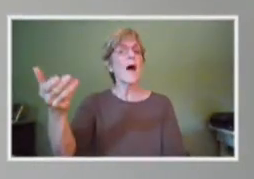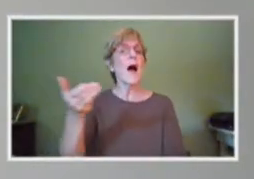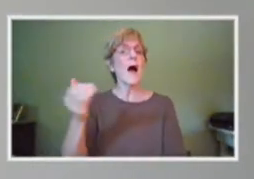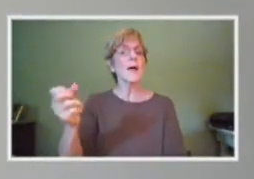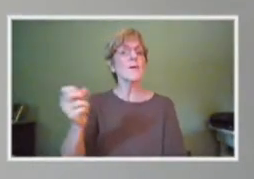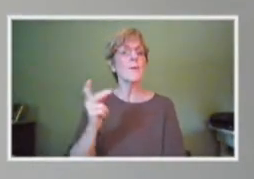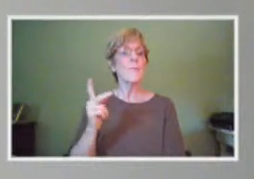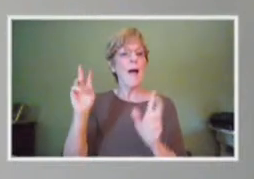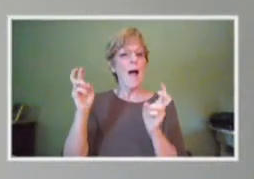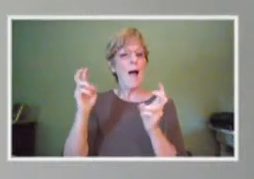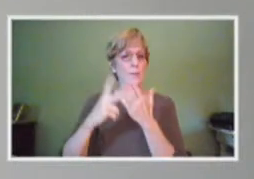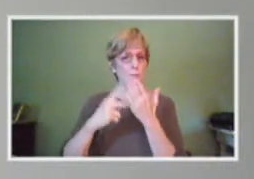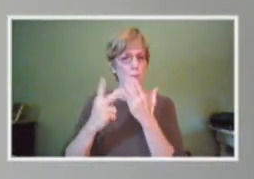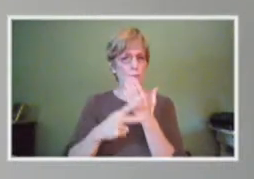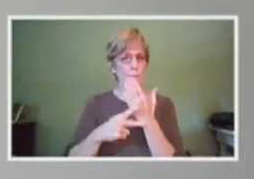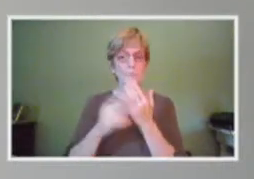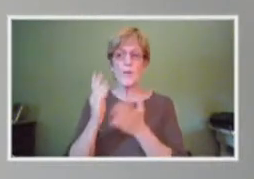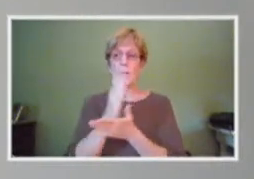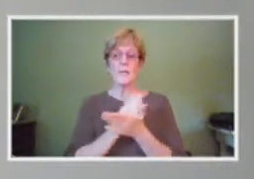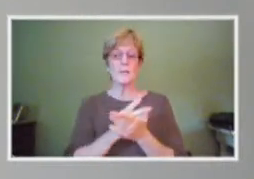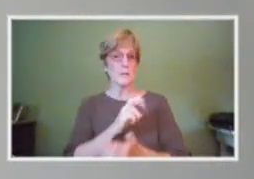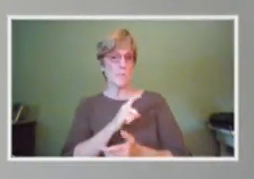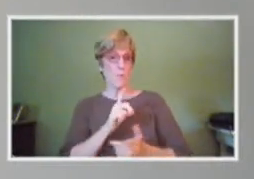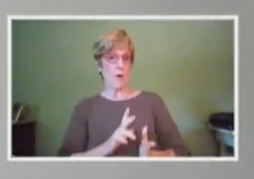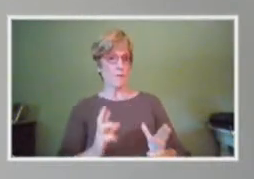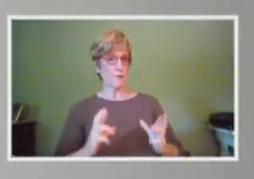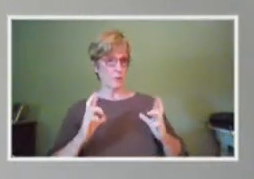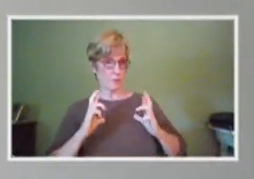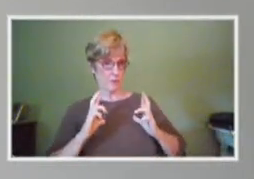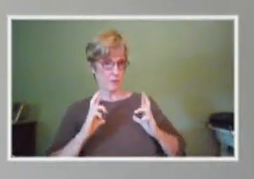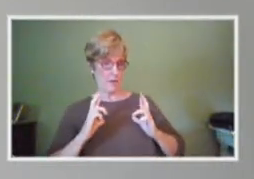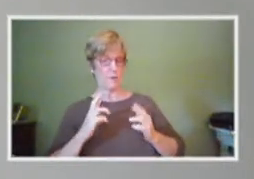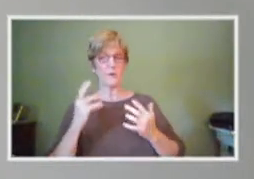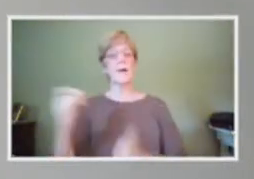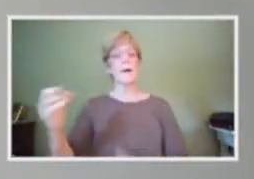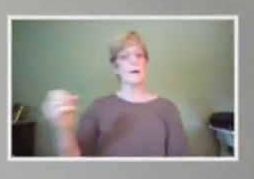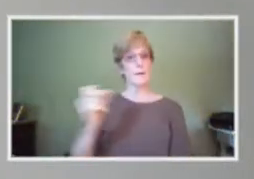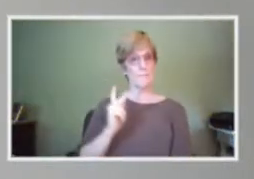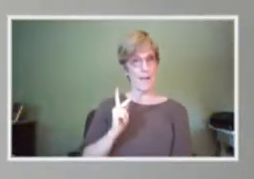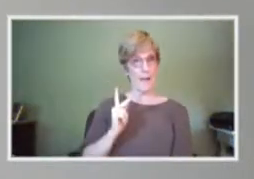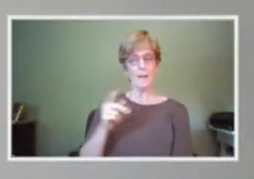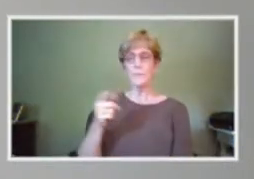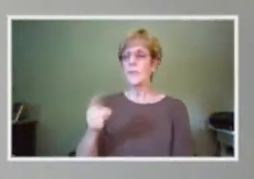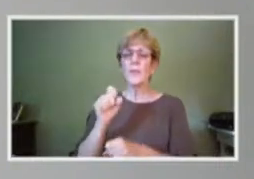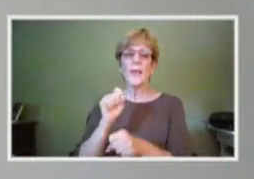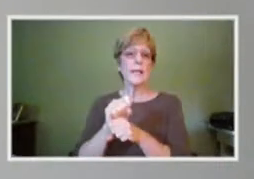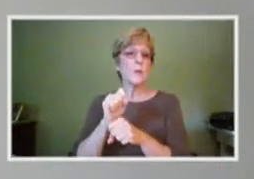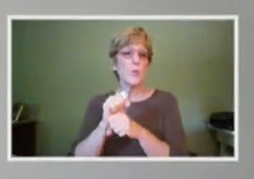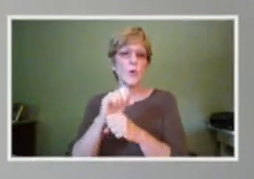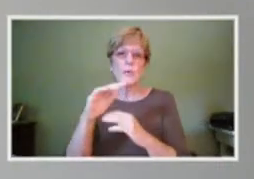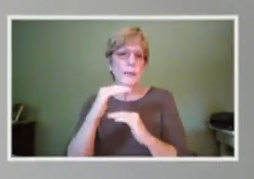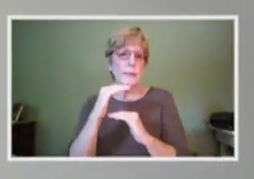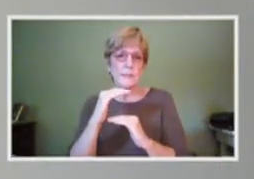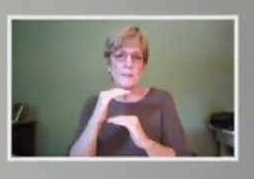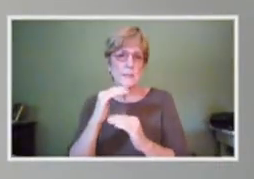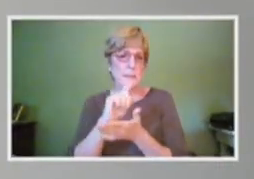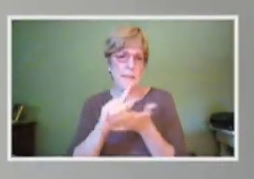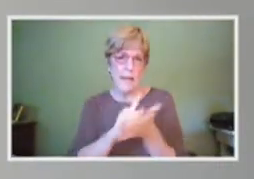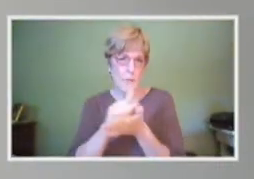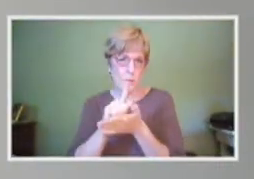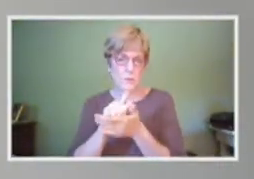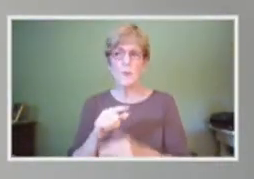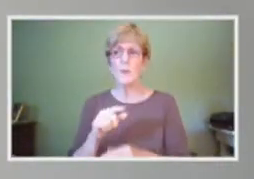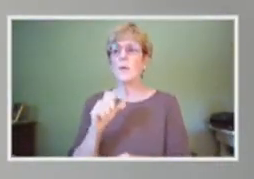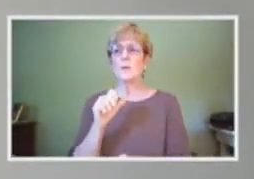have officers who have retired that we're able to bring back, and they can only work a limited amount of time. So it's kind of, it's not